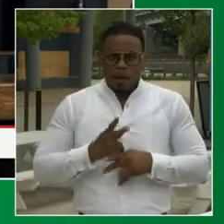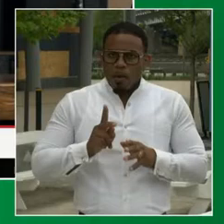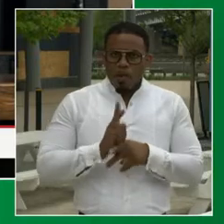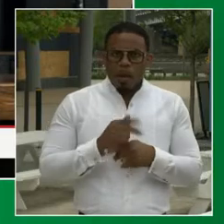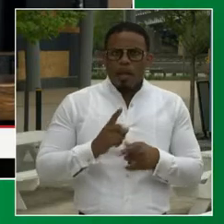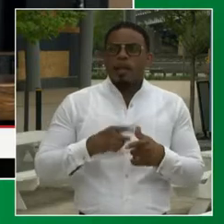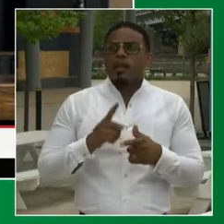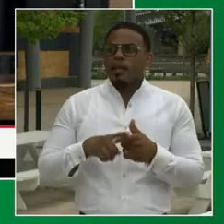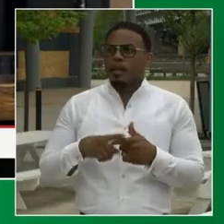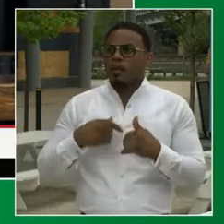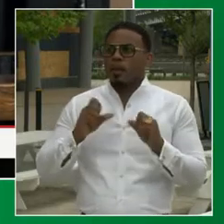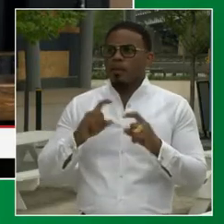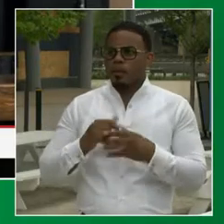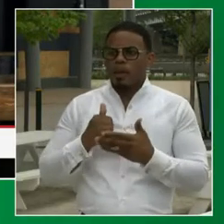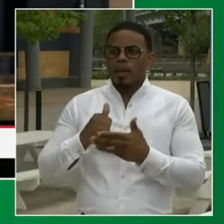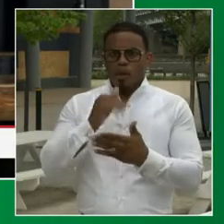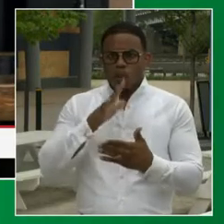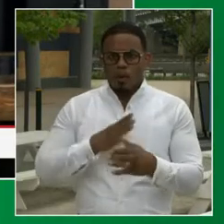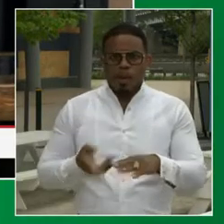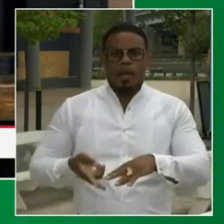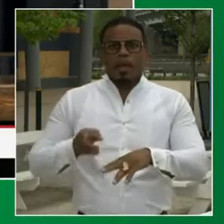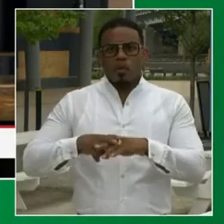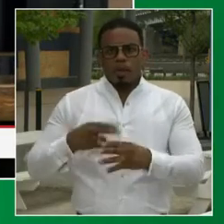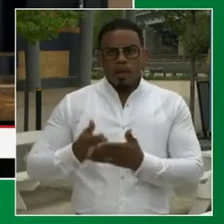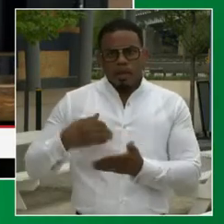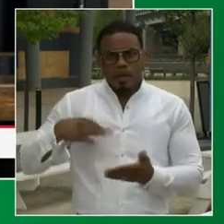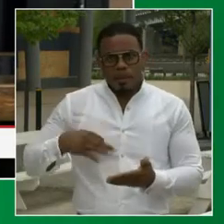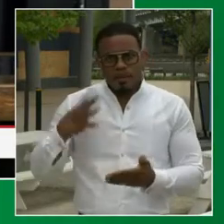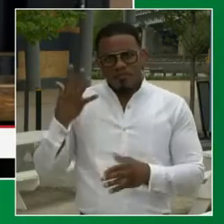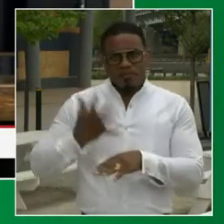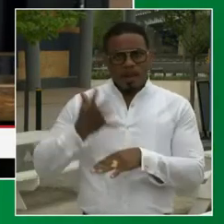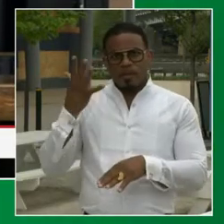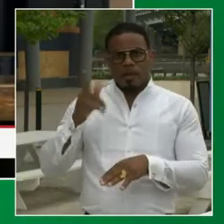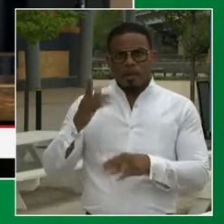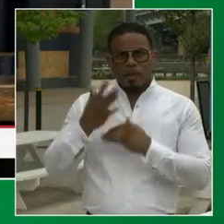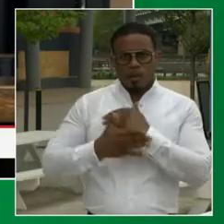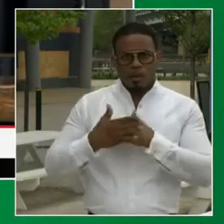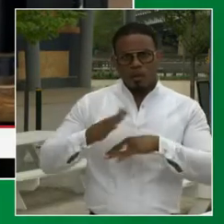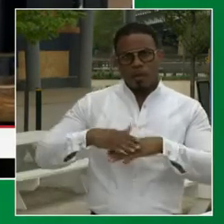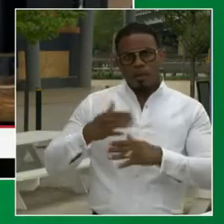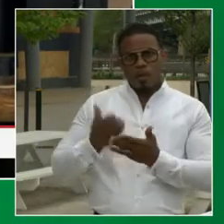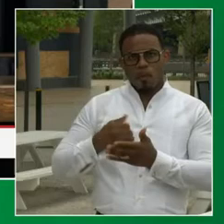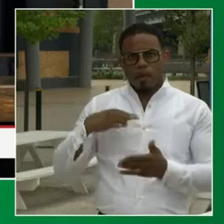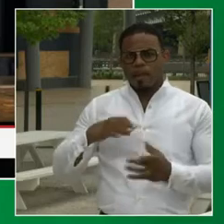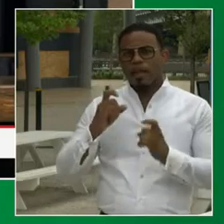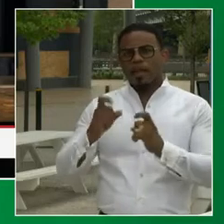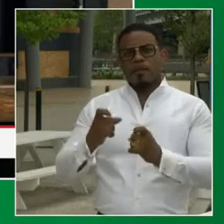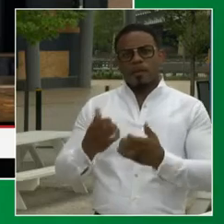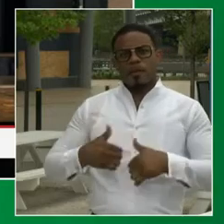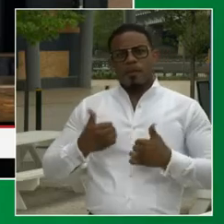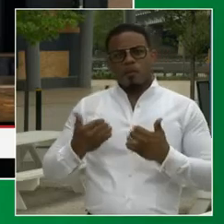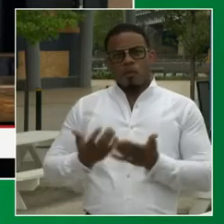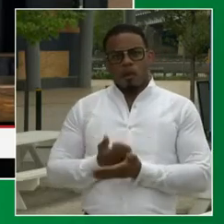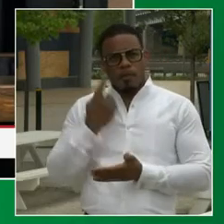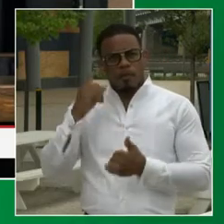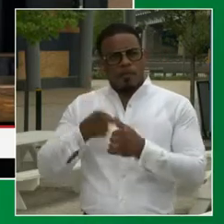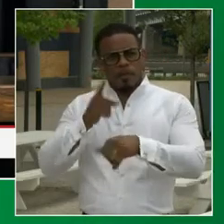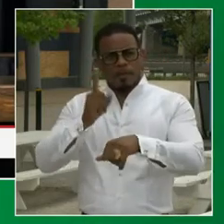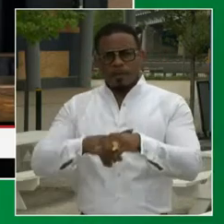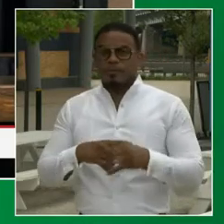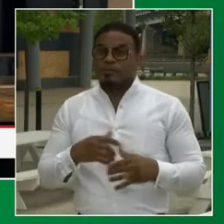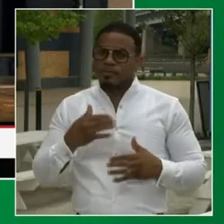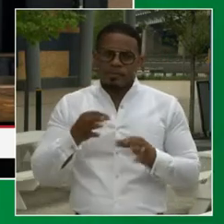products, and then we're able to help women increase their income 5 times their country's minimum wage, giving them a living wage for the very first